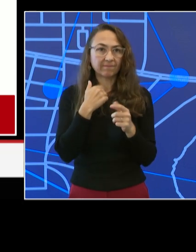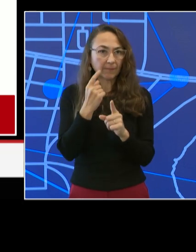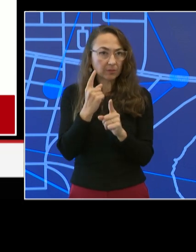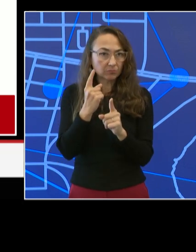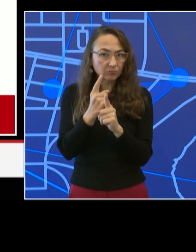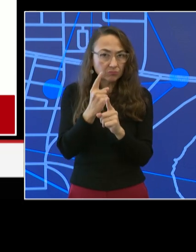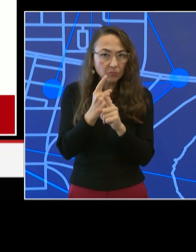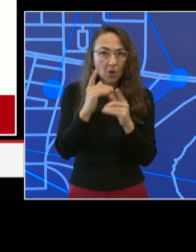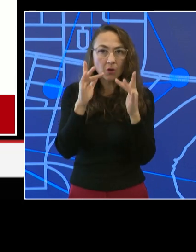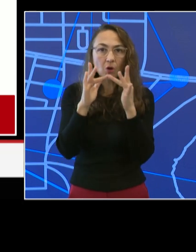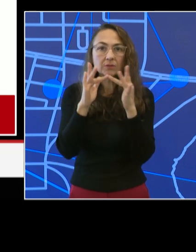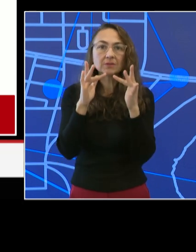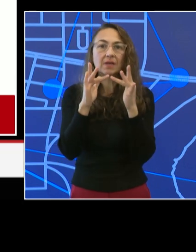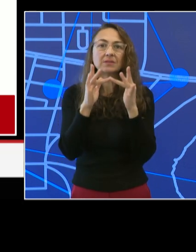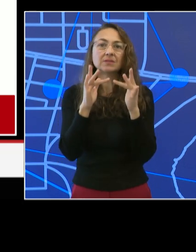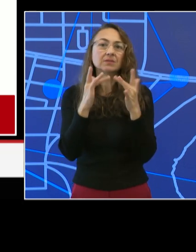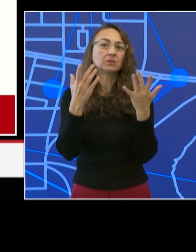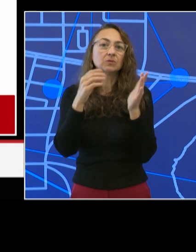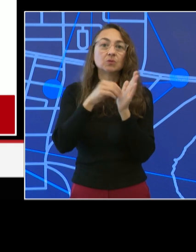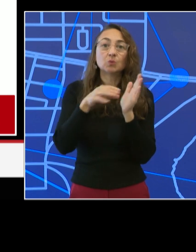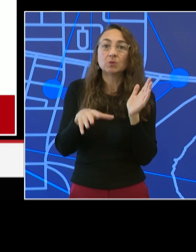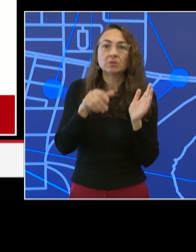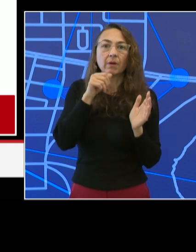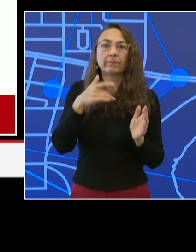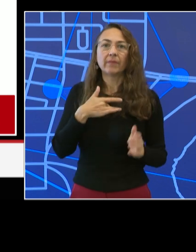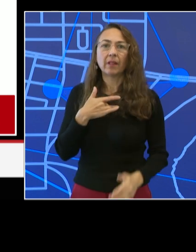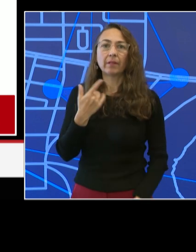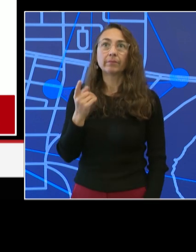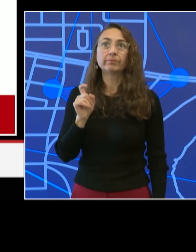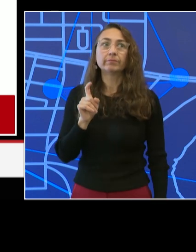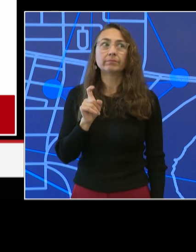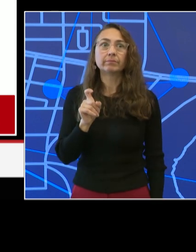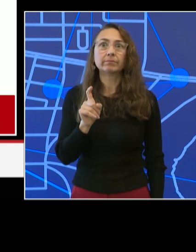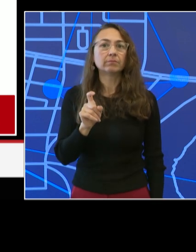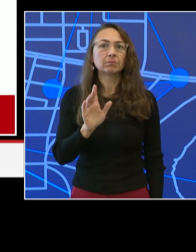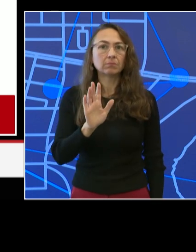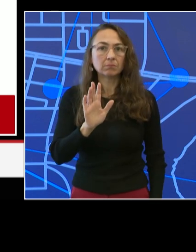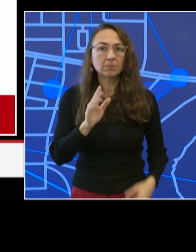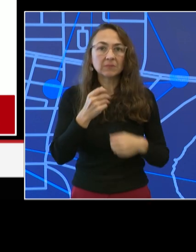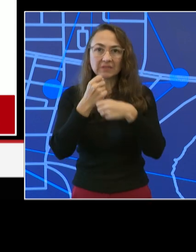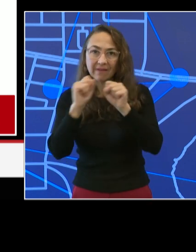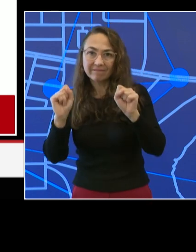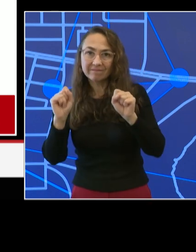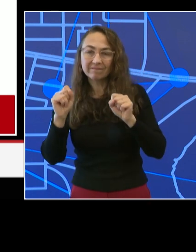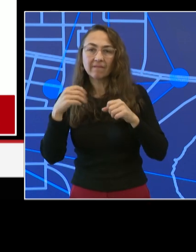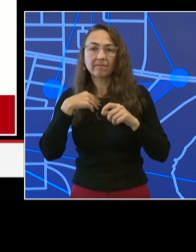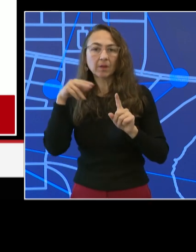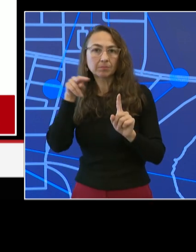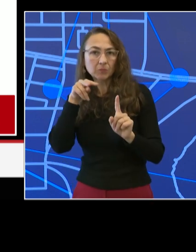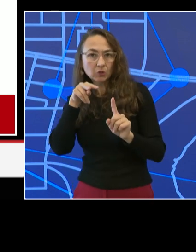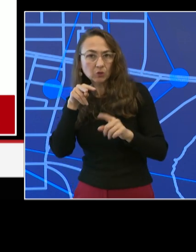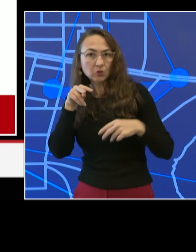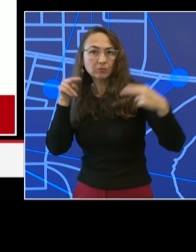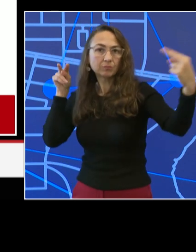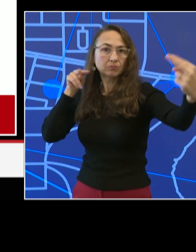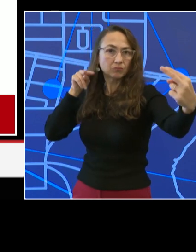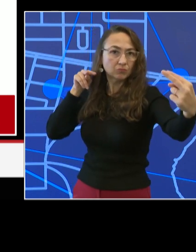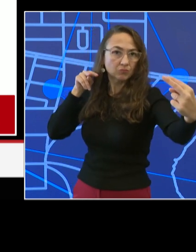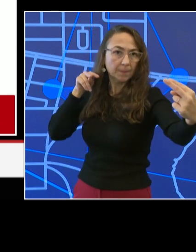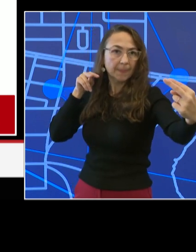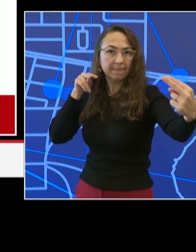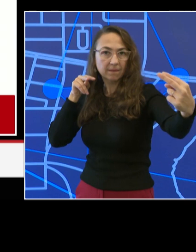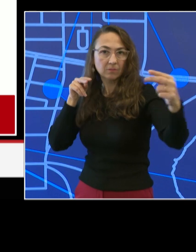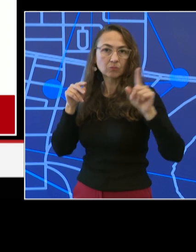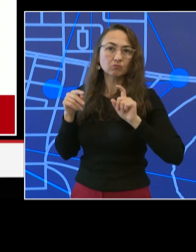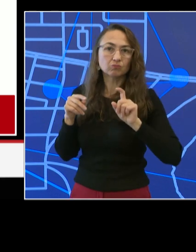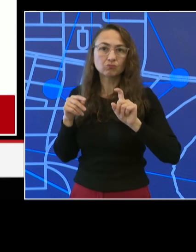part of what helps us to drive down crime and get our kids to school safely is the type of communication and coordination that comes across our